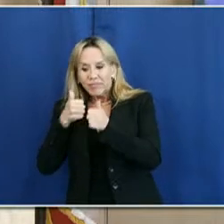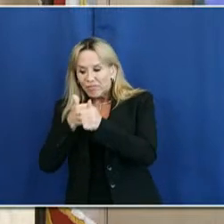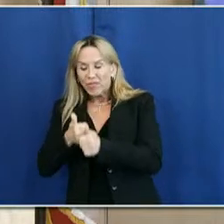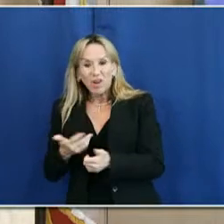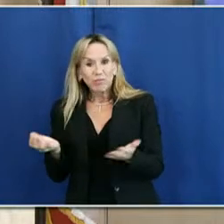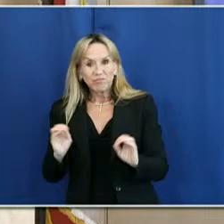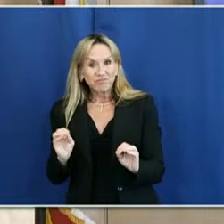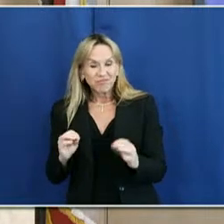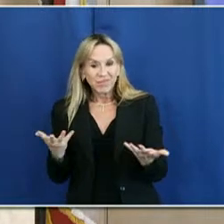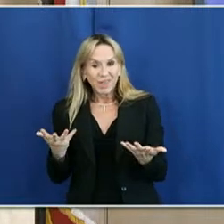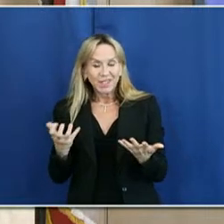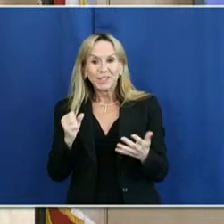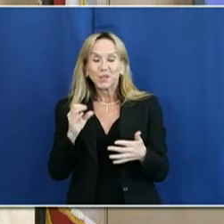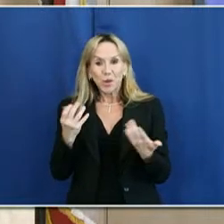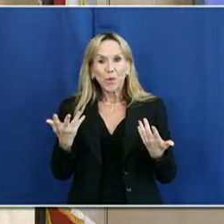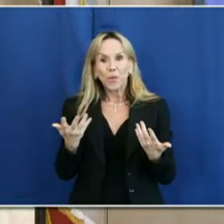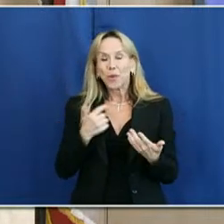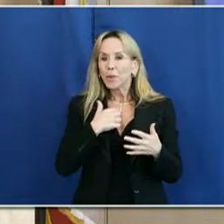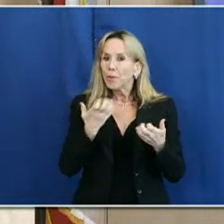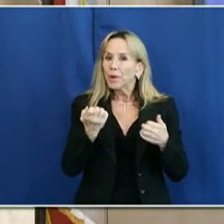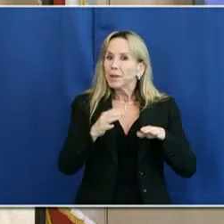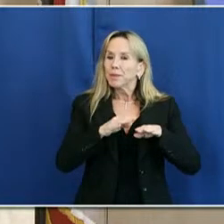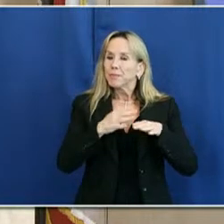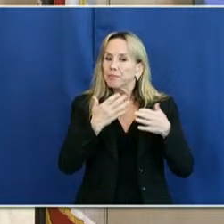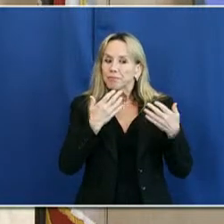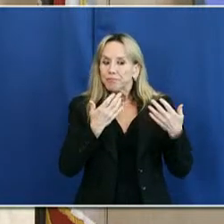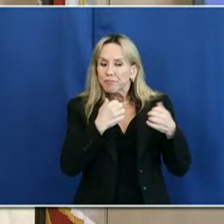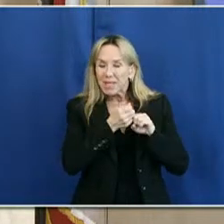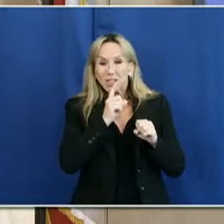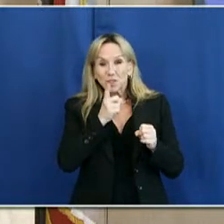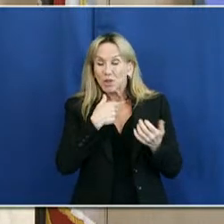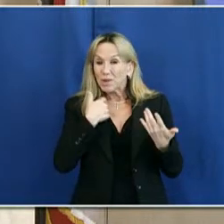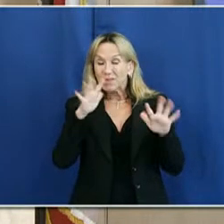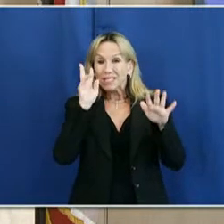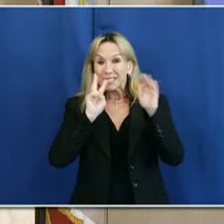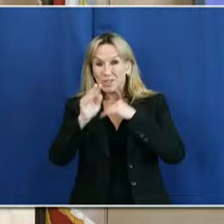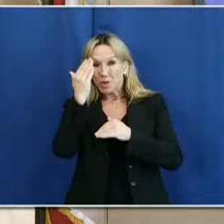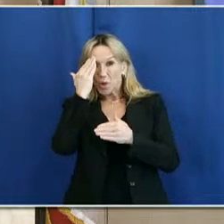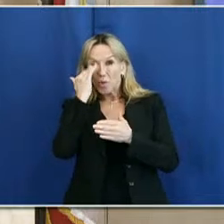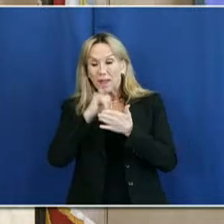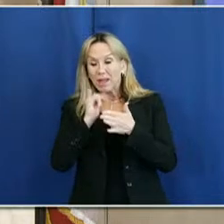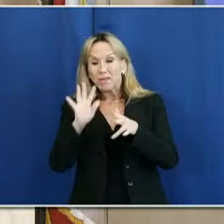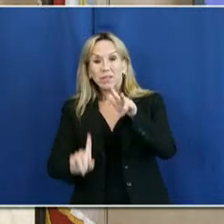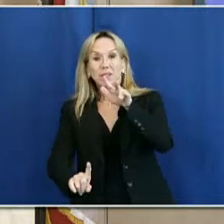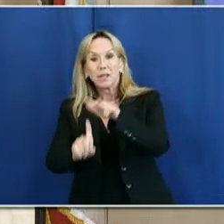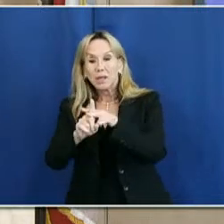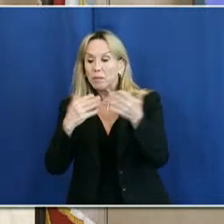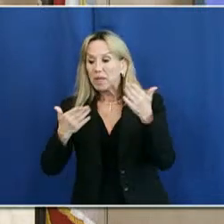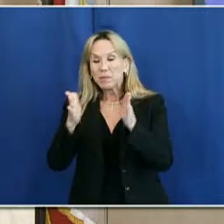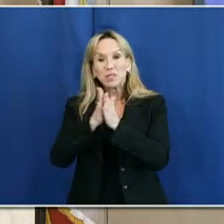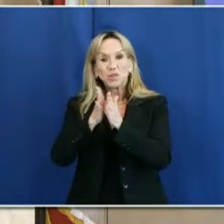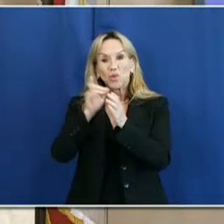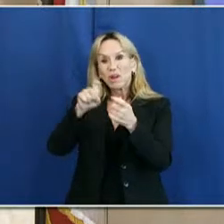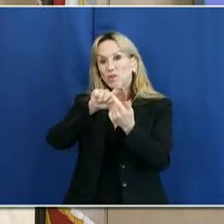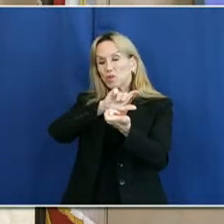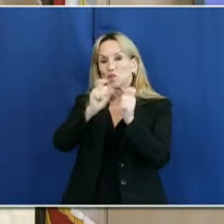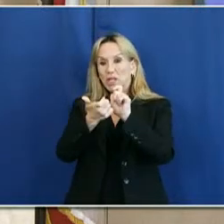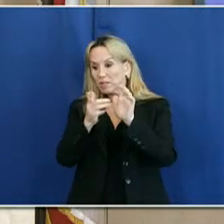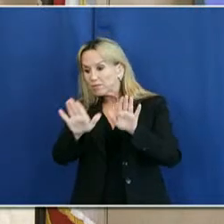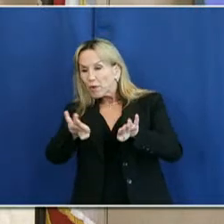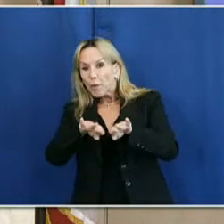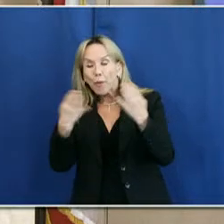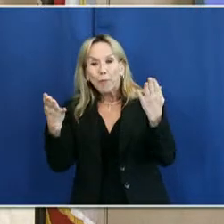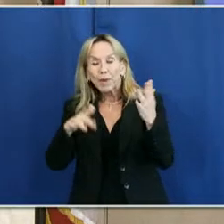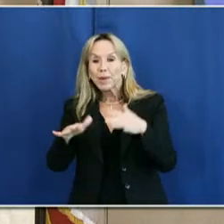that there will be a case that occurs where a school might have to pivot And it's critical that the school district